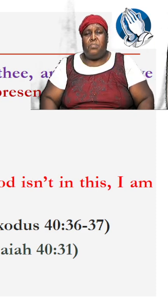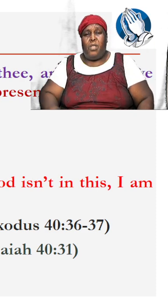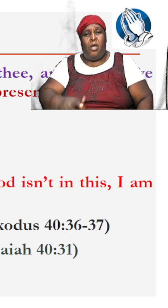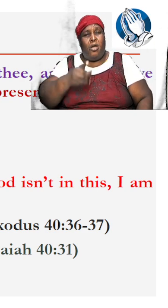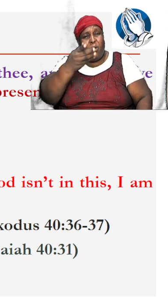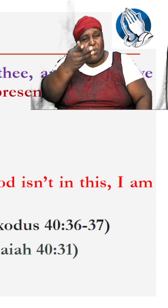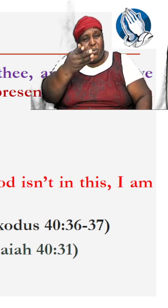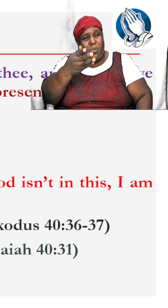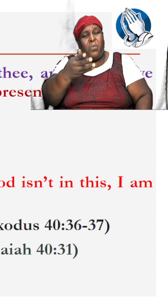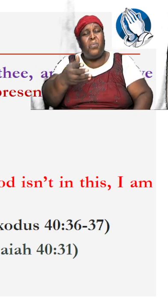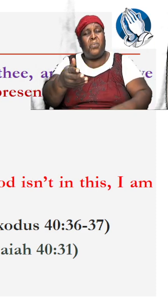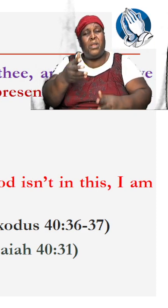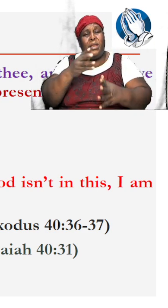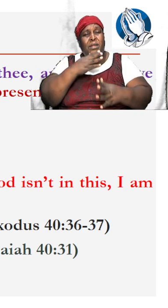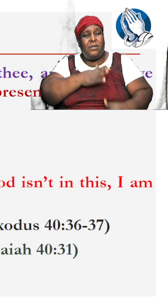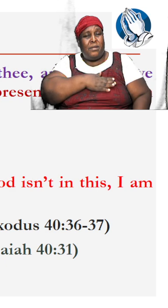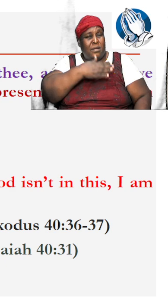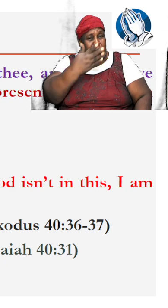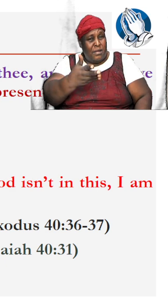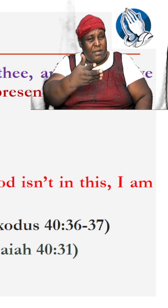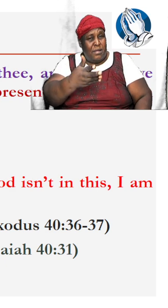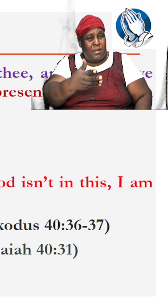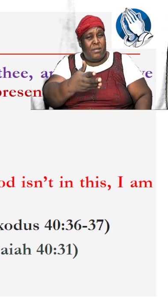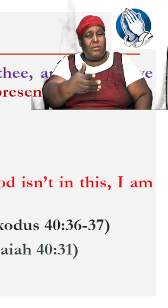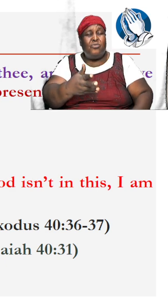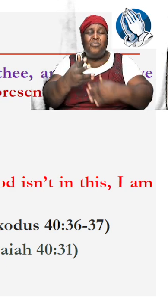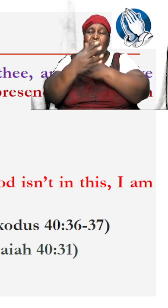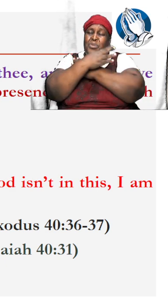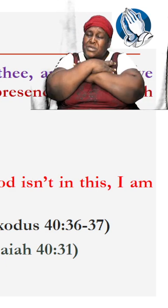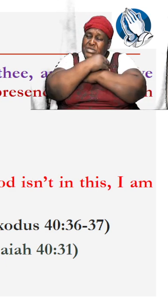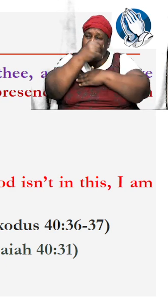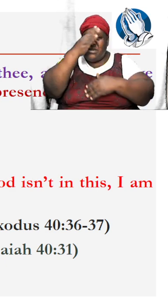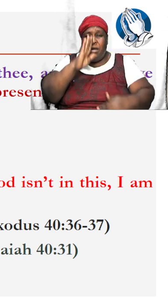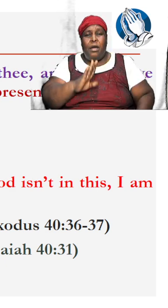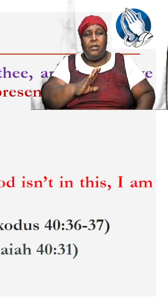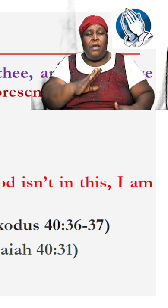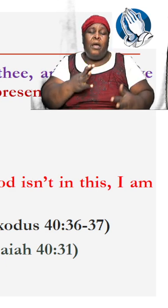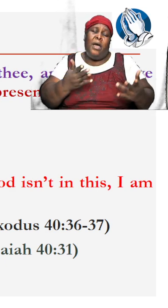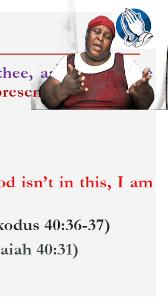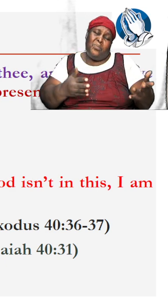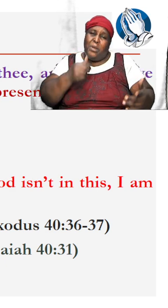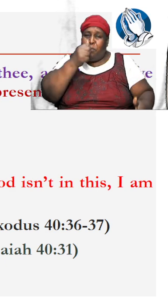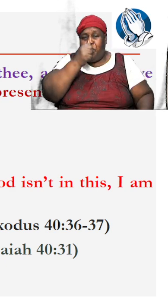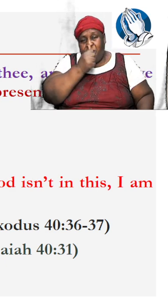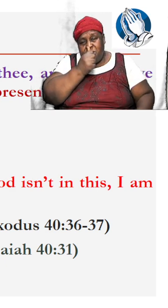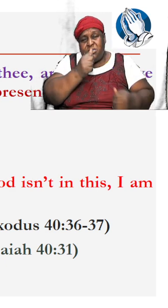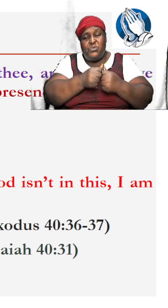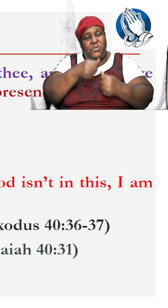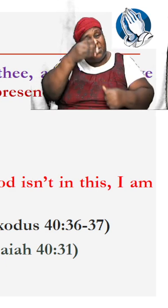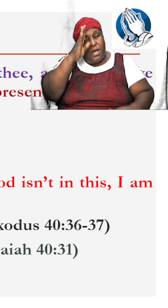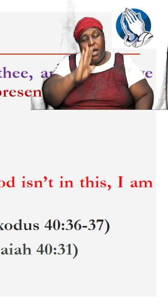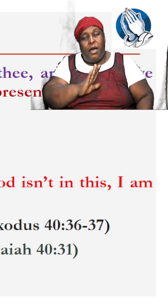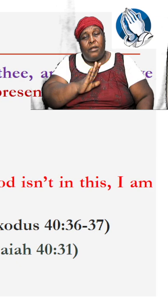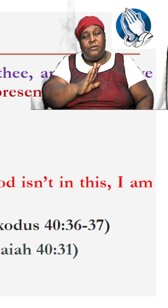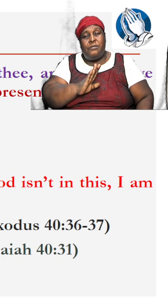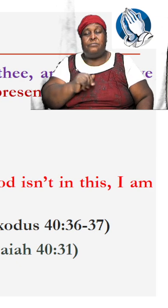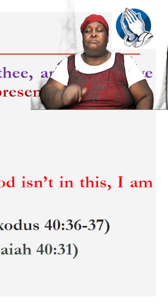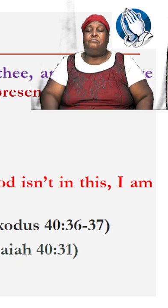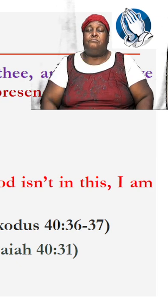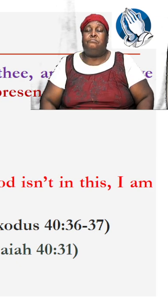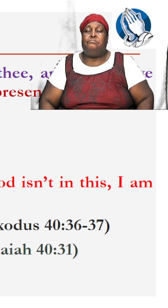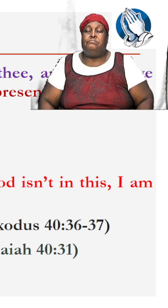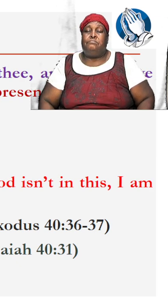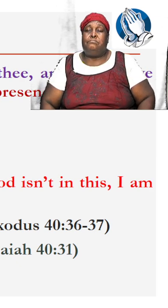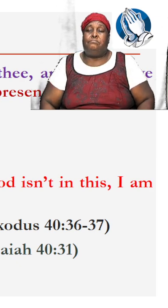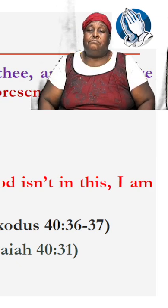wait patiently for Him according to Psalm 37:7? Are we willing to take on an Isaiah 40:31